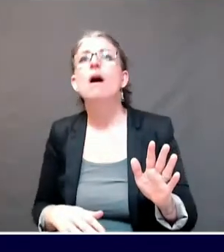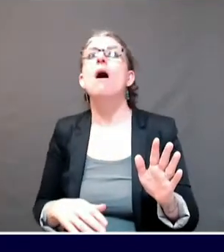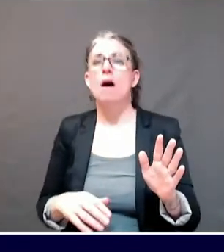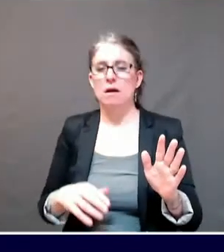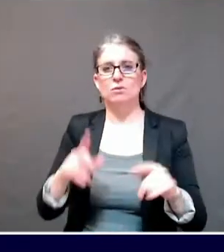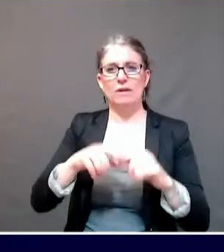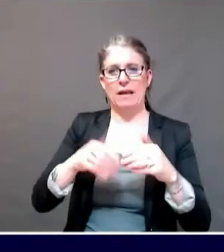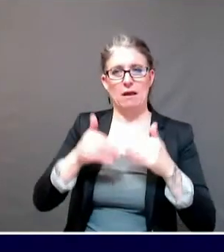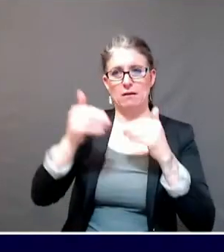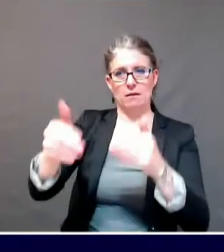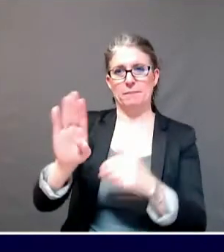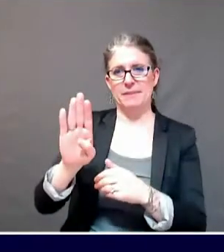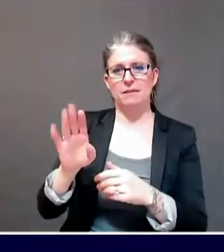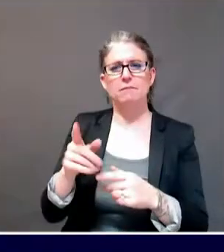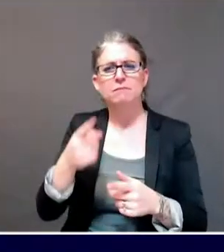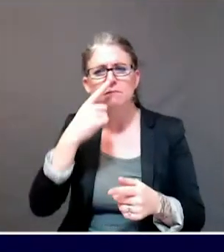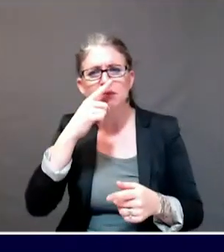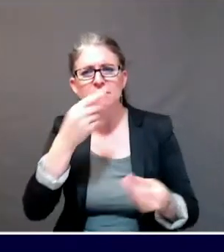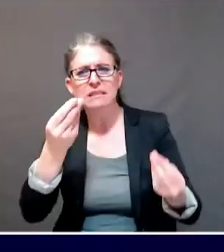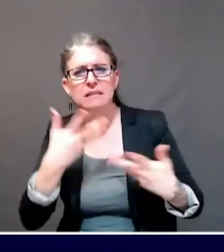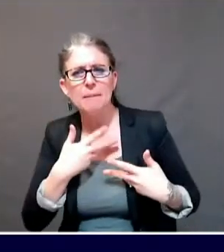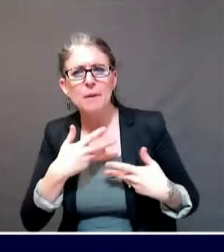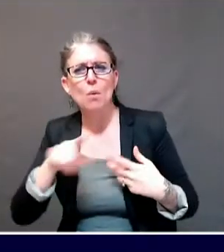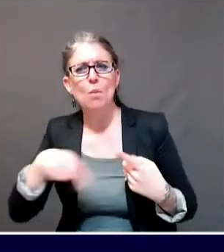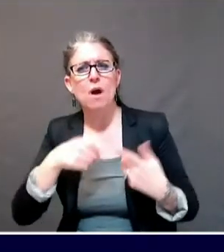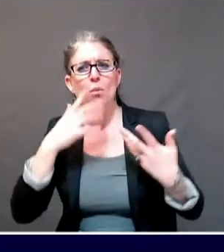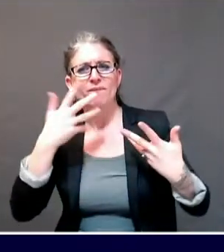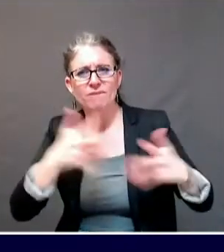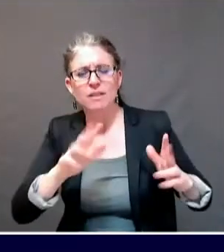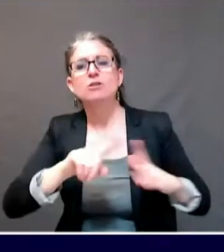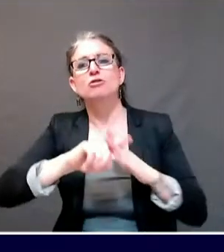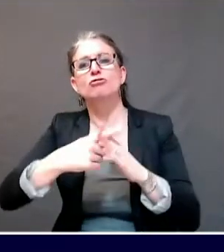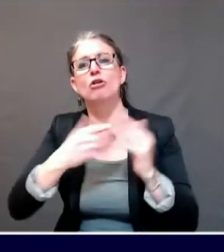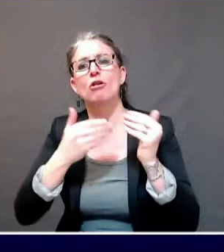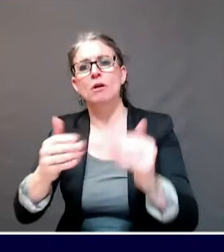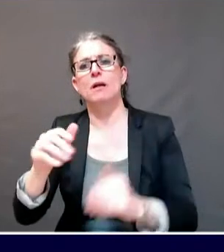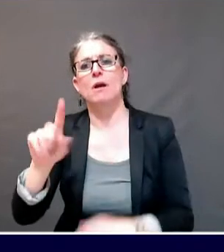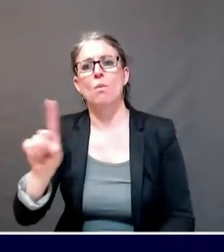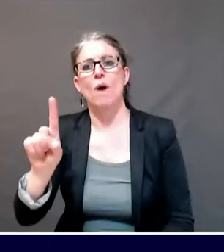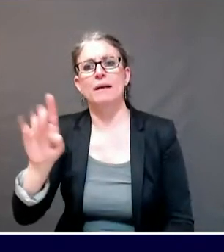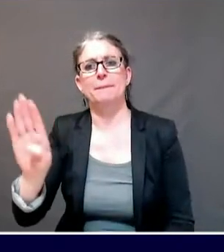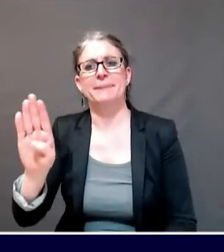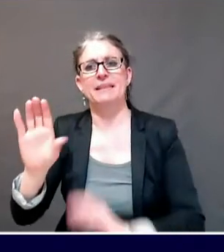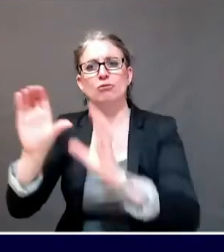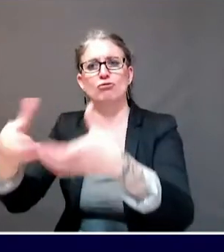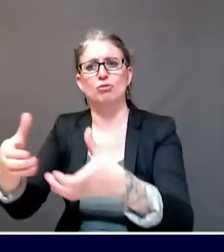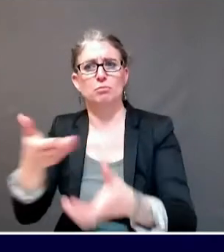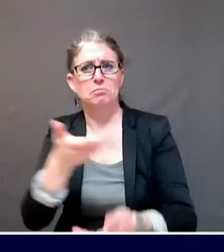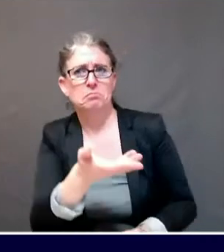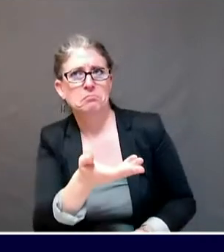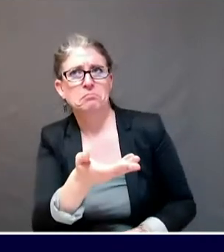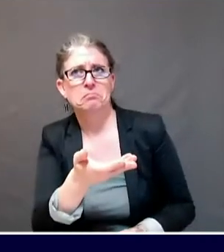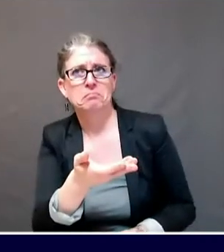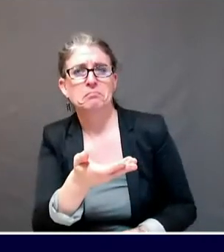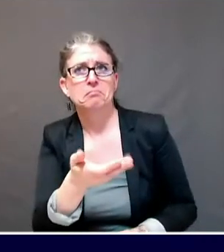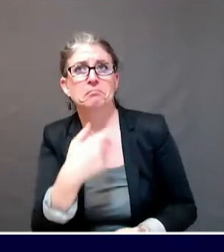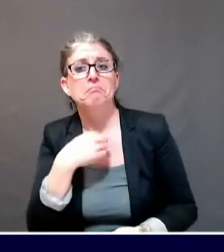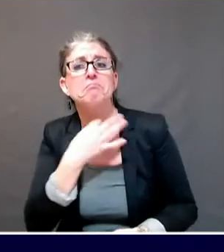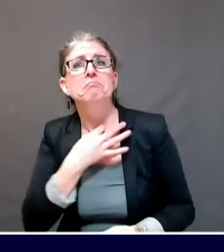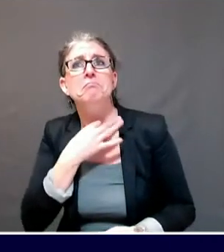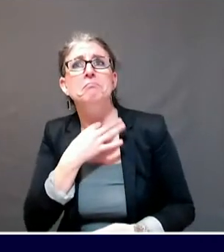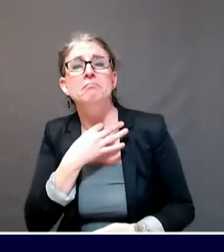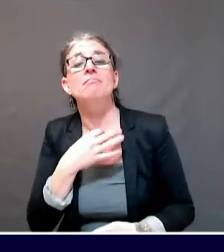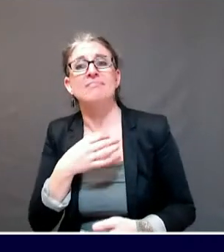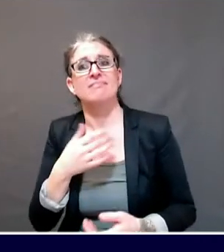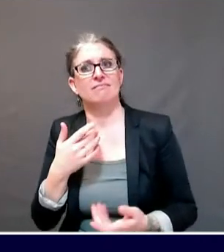specific factors that make giving that kind of timeline difficult, like targeting goals? What are those factors? If